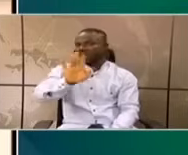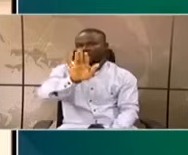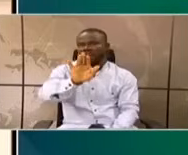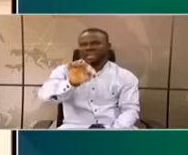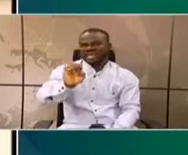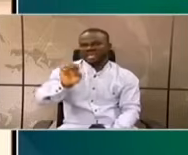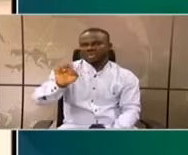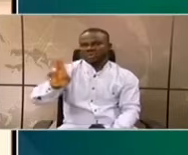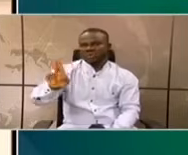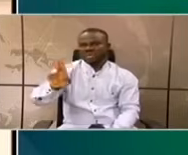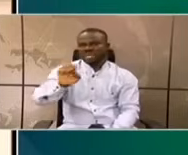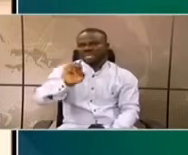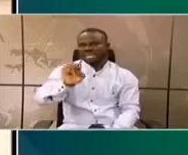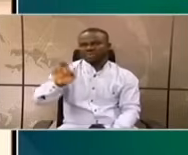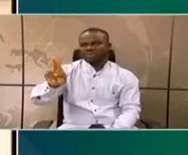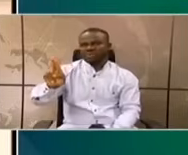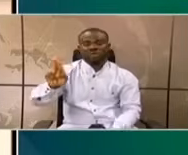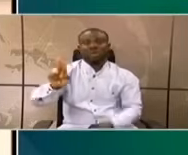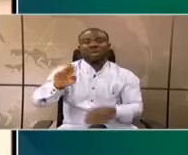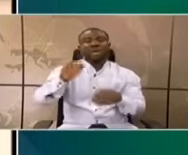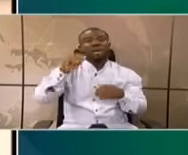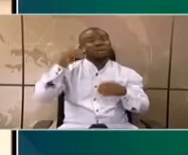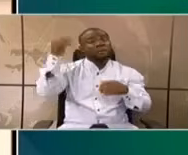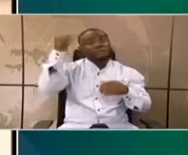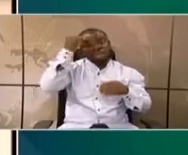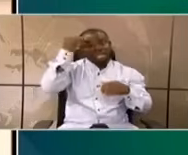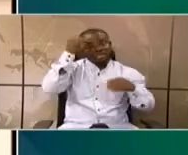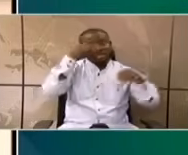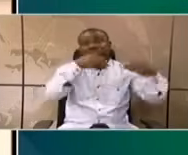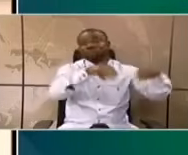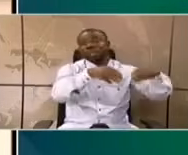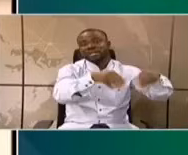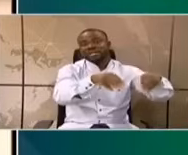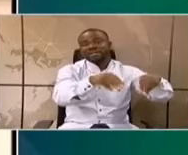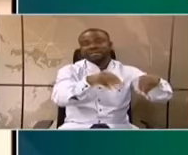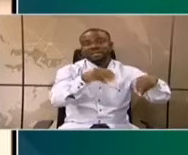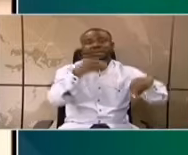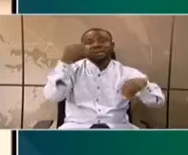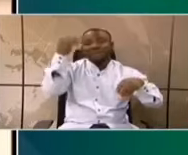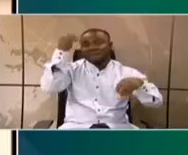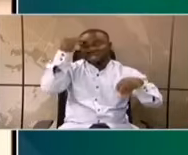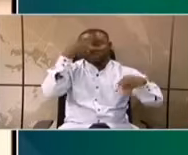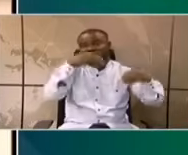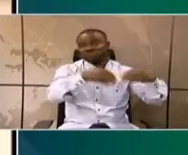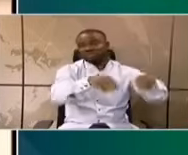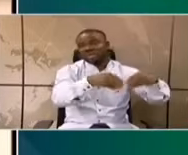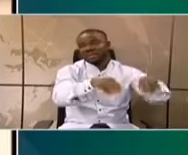Sakwana or Minister of Trade, the offense, and I say, you to know, you titty say,